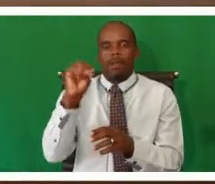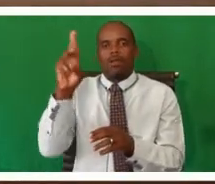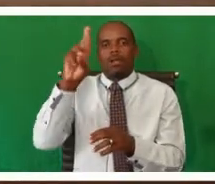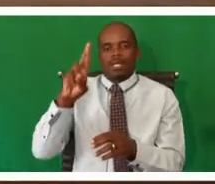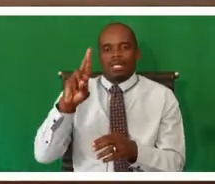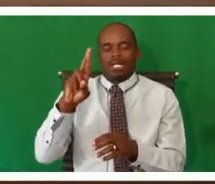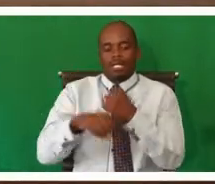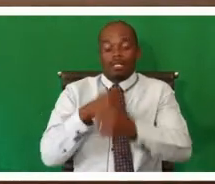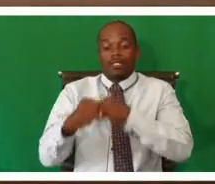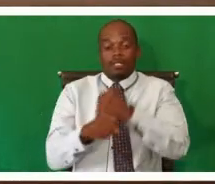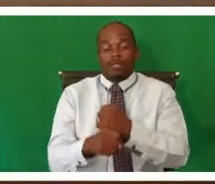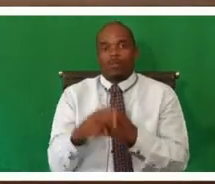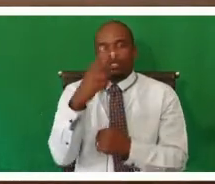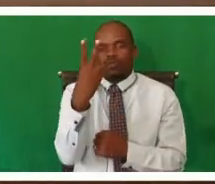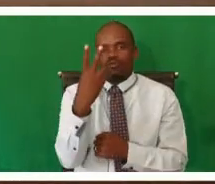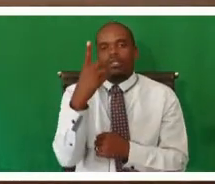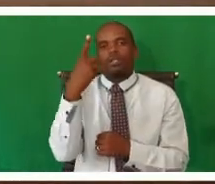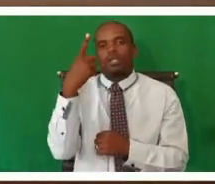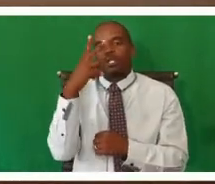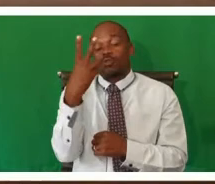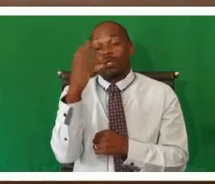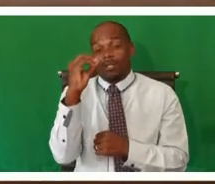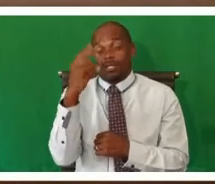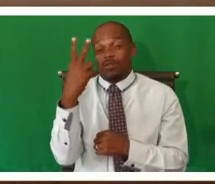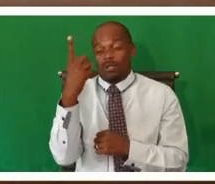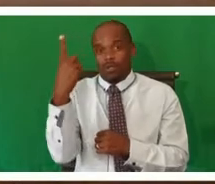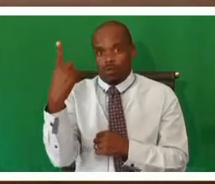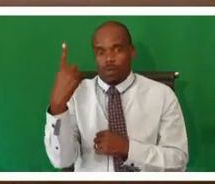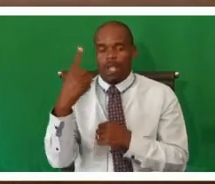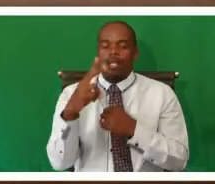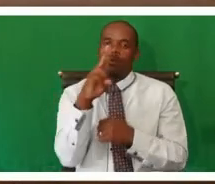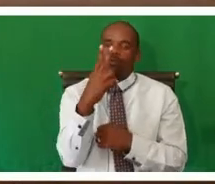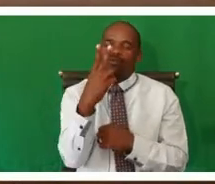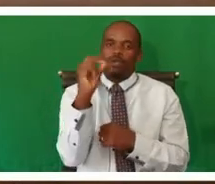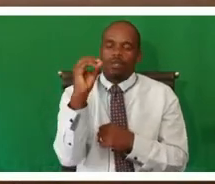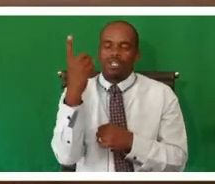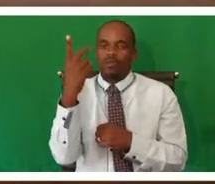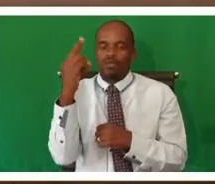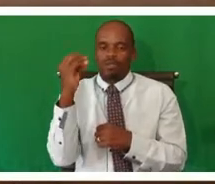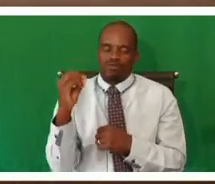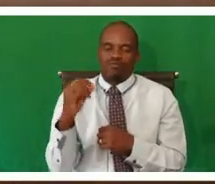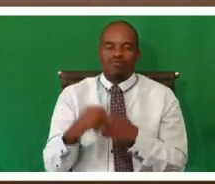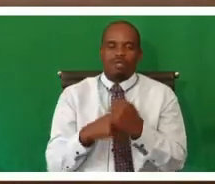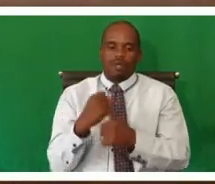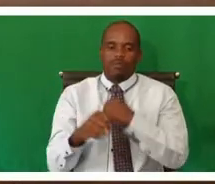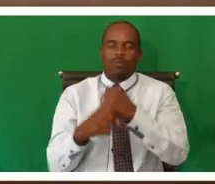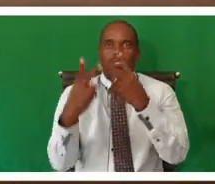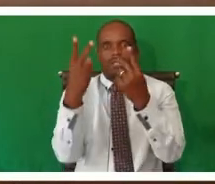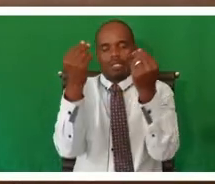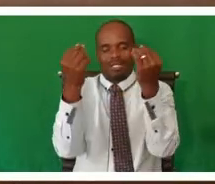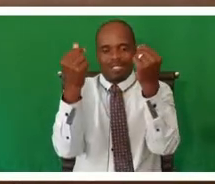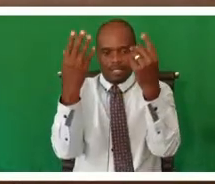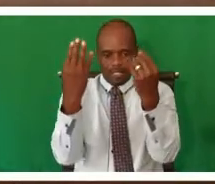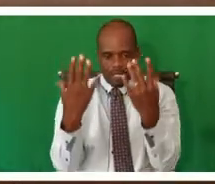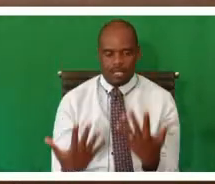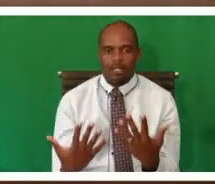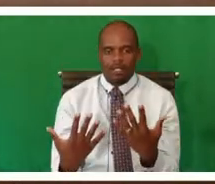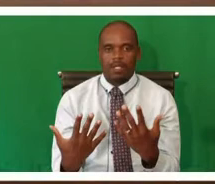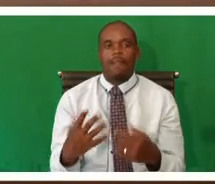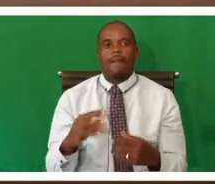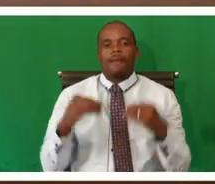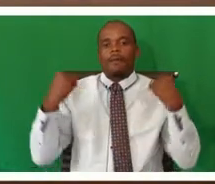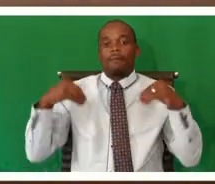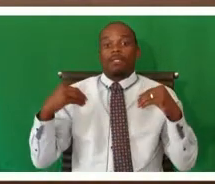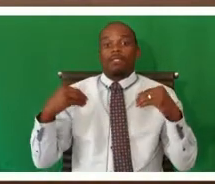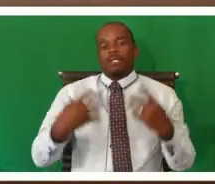2021-2022 financial year. The focus of this program is the development of businesses owned by